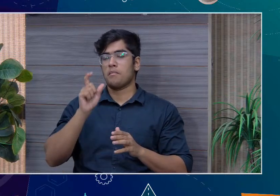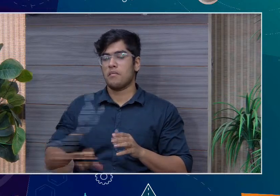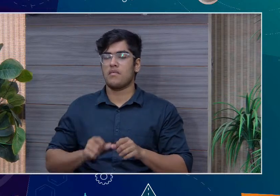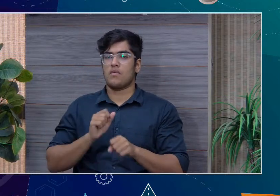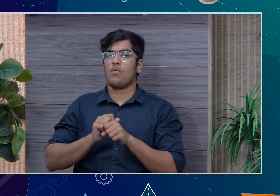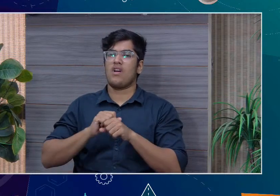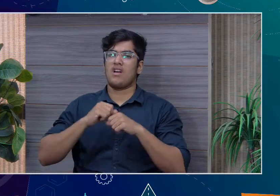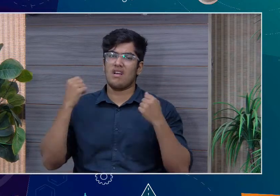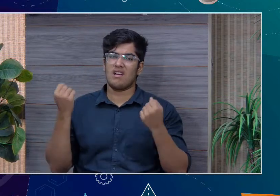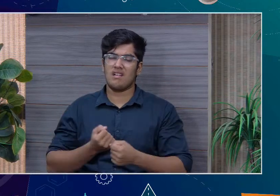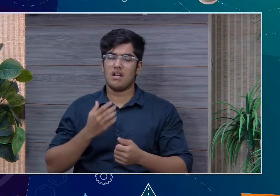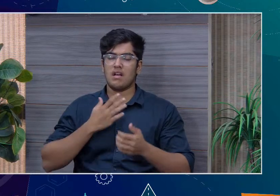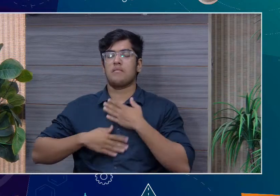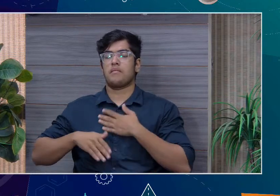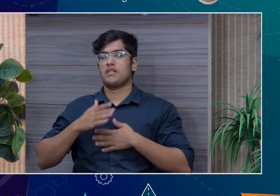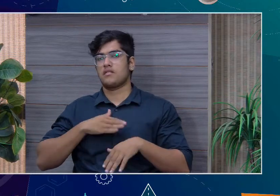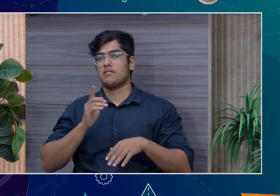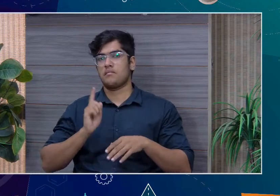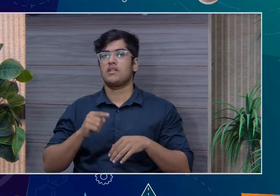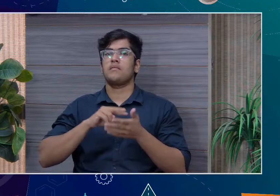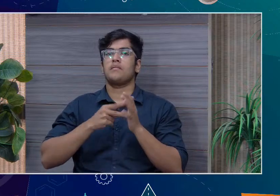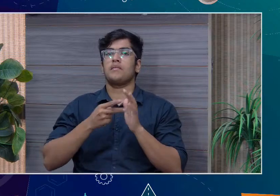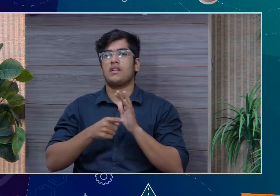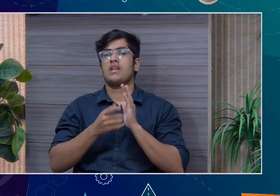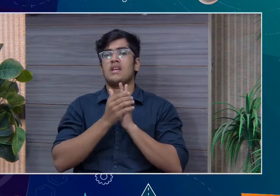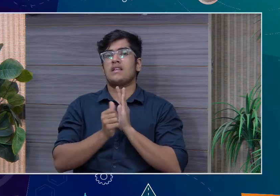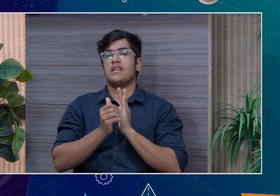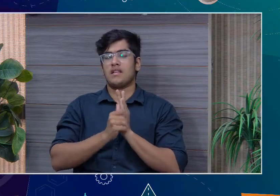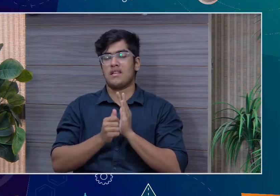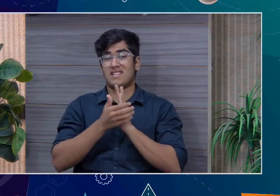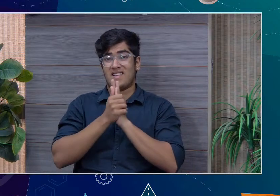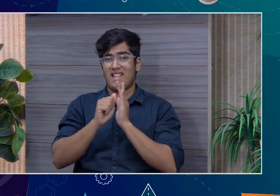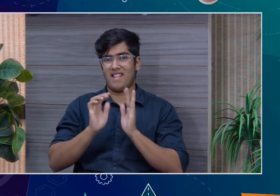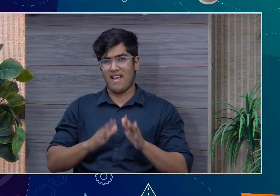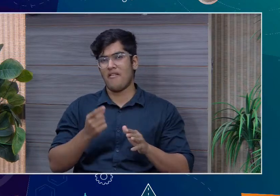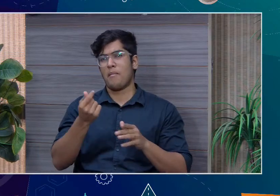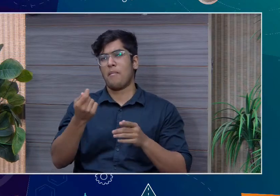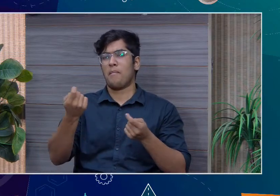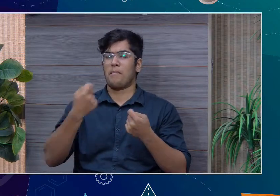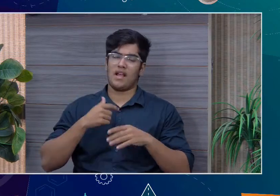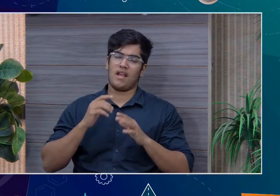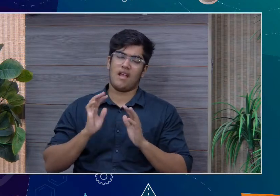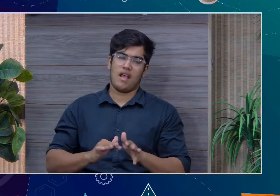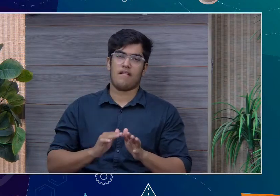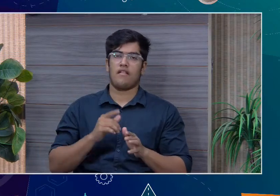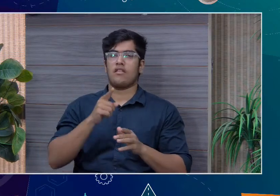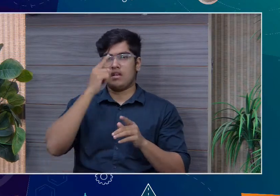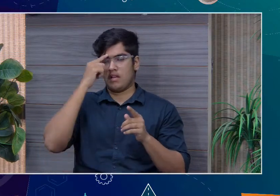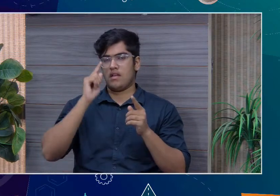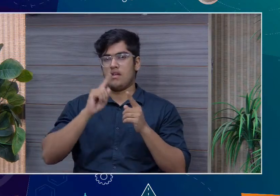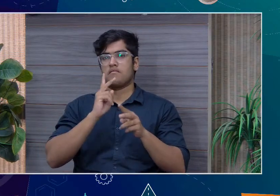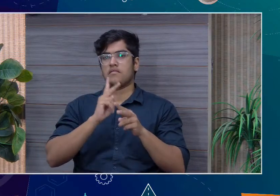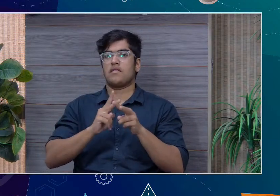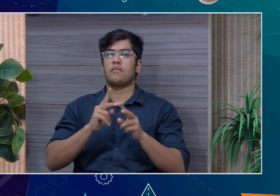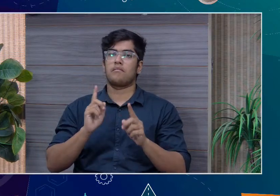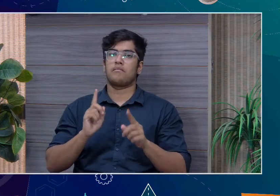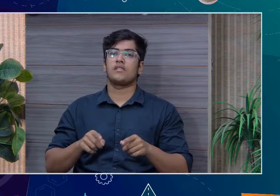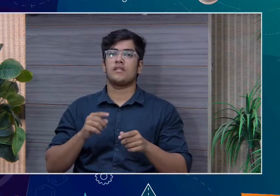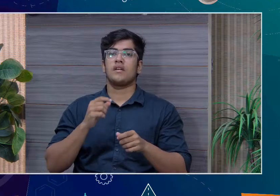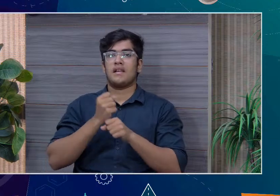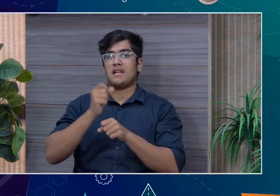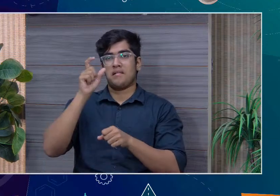also, patience also, that our skill will get us money. Right. And that is what happened with Mr. Gessler also. His skill got him